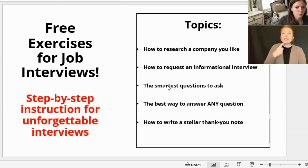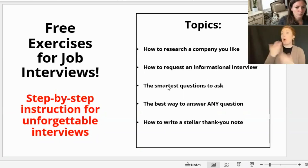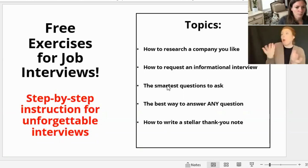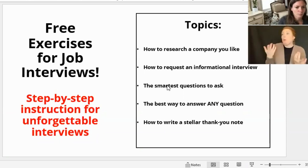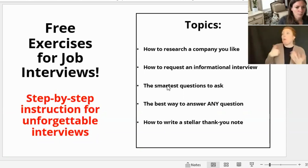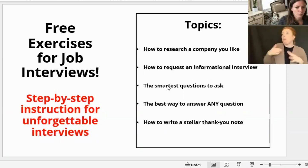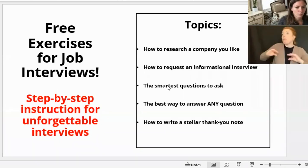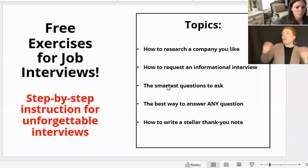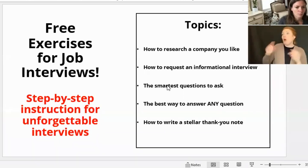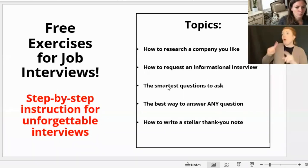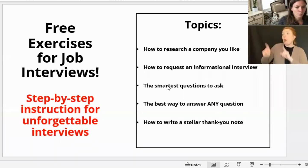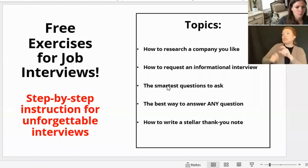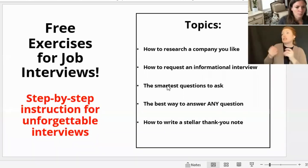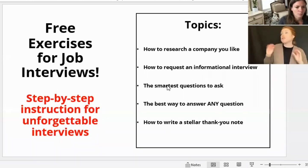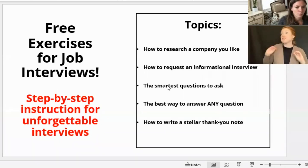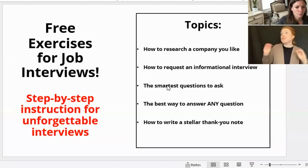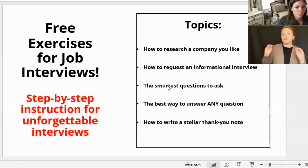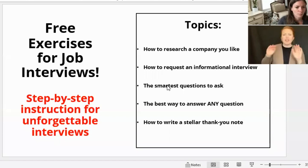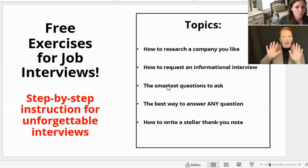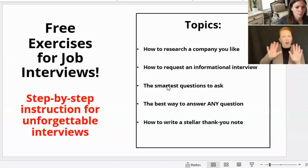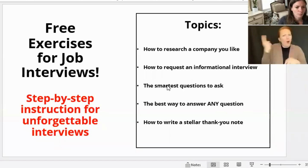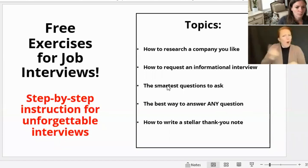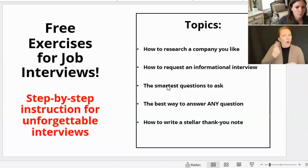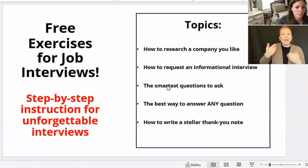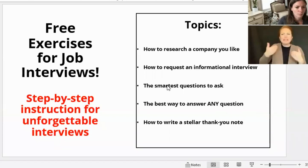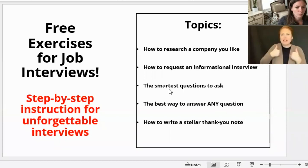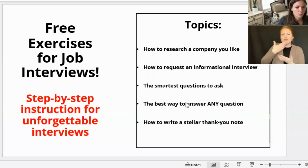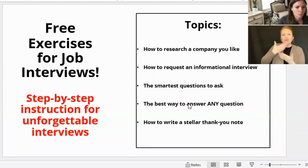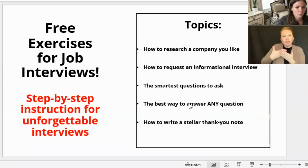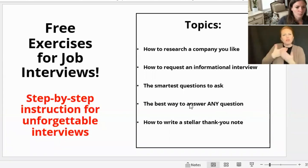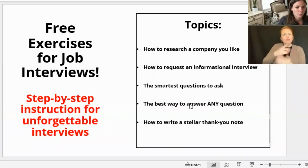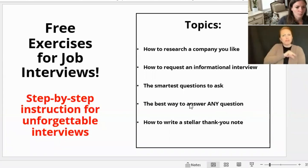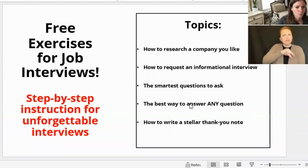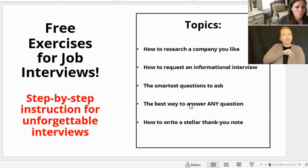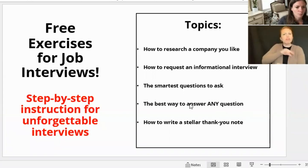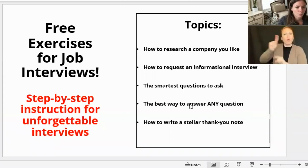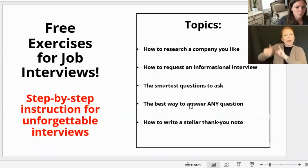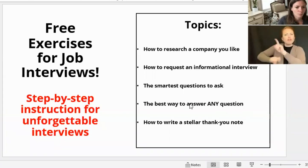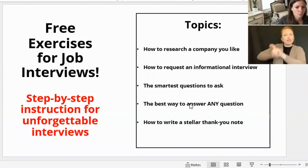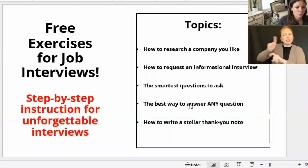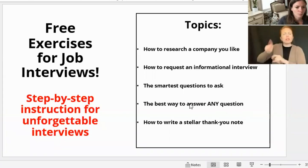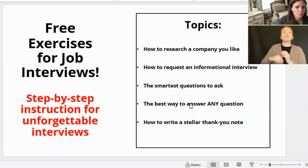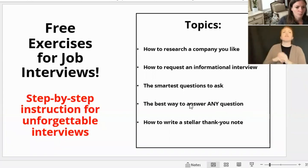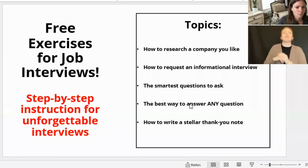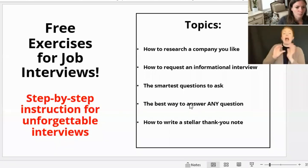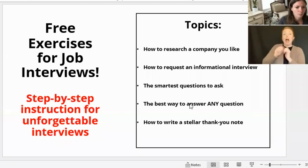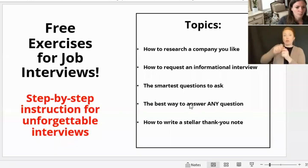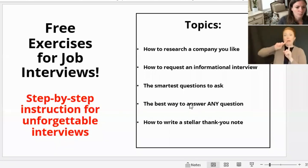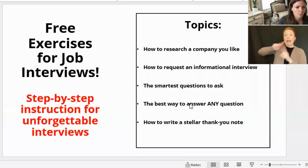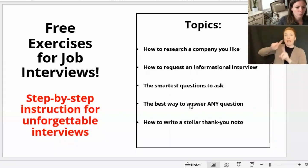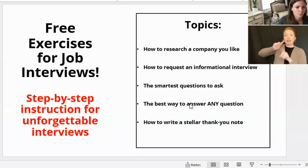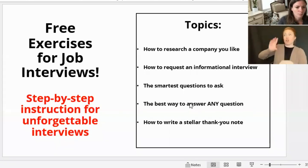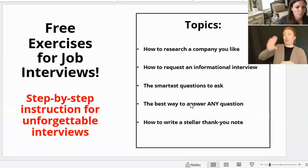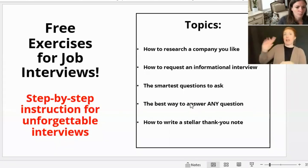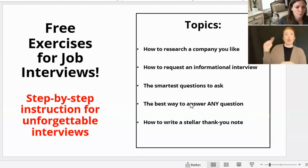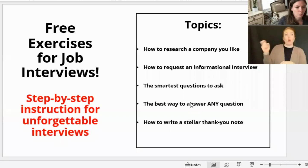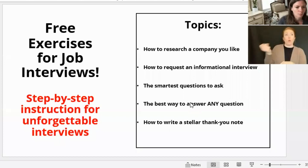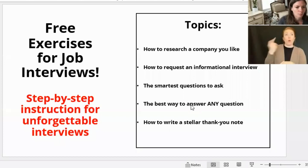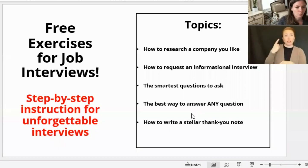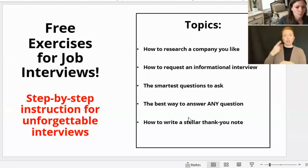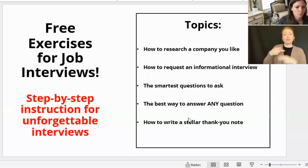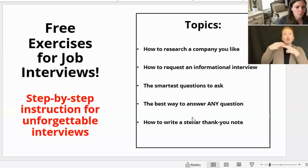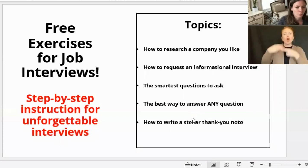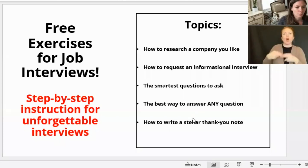want to have great questions, insightful questions, how to answer any of their questions with one key technique called